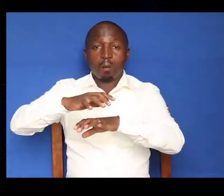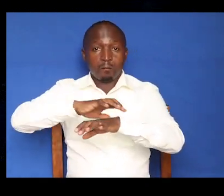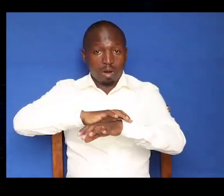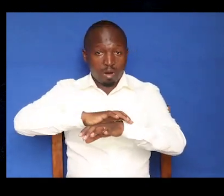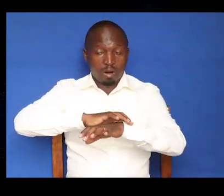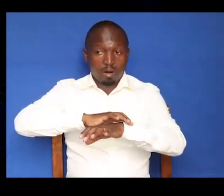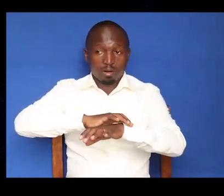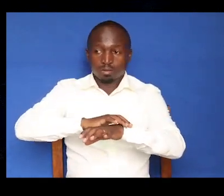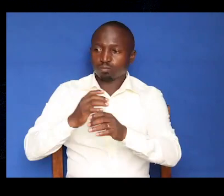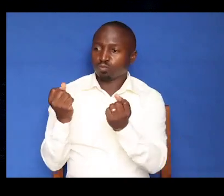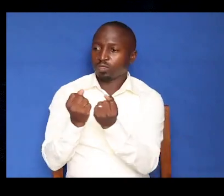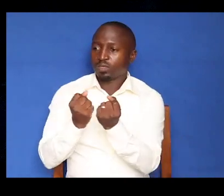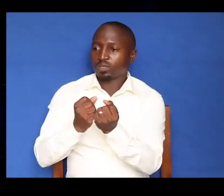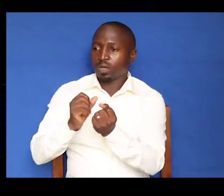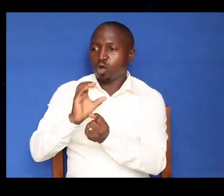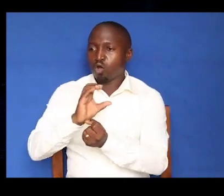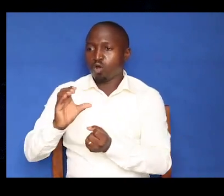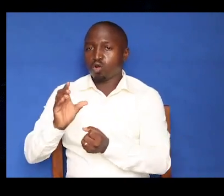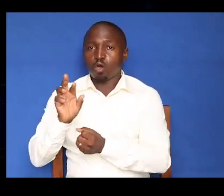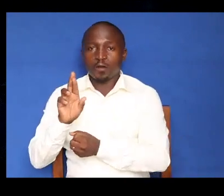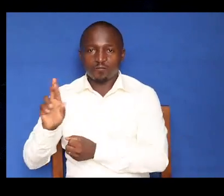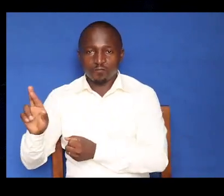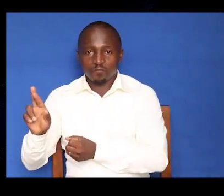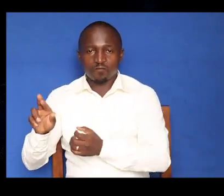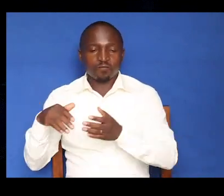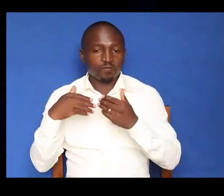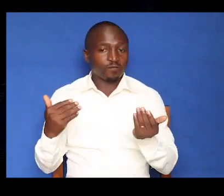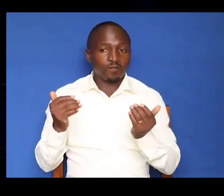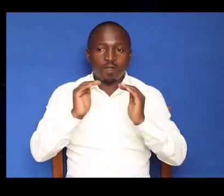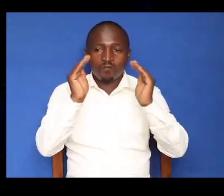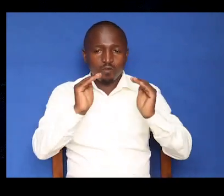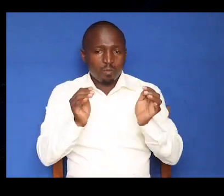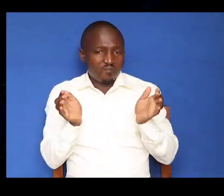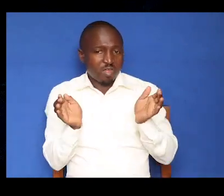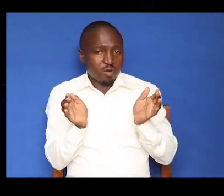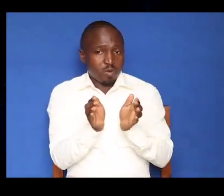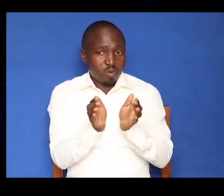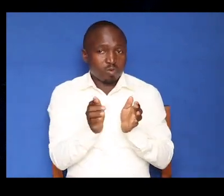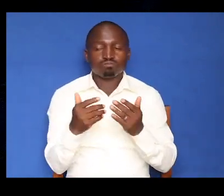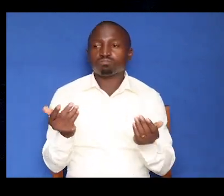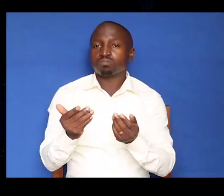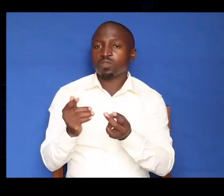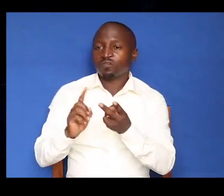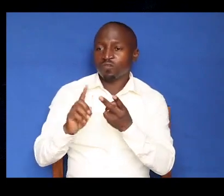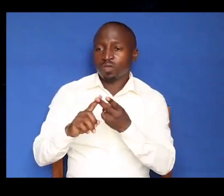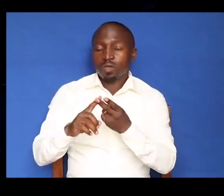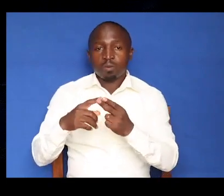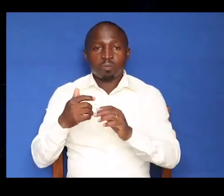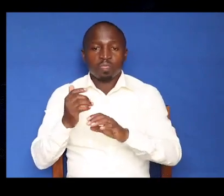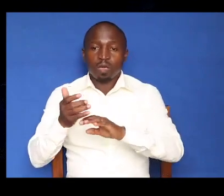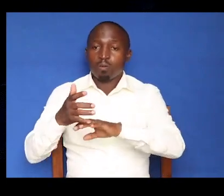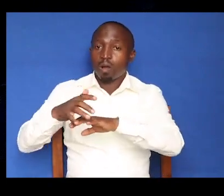to form coral reefs. The organisms being small, it means the corals are